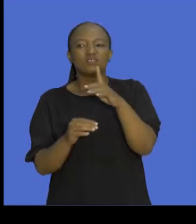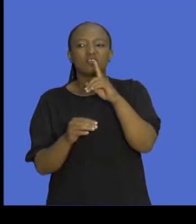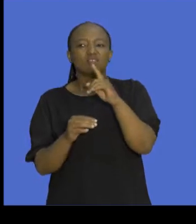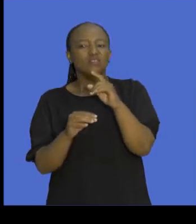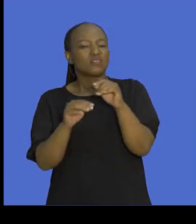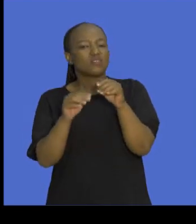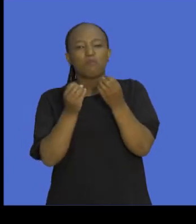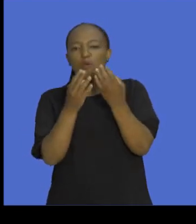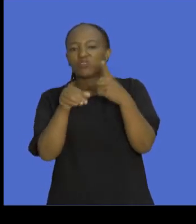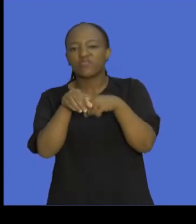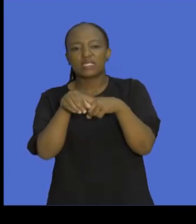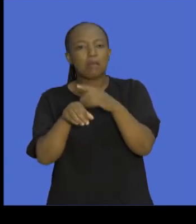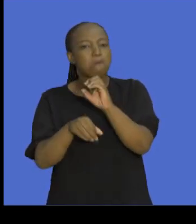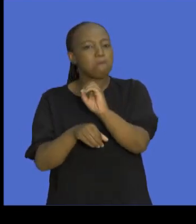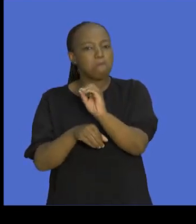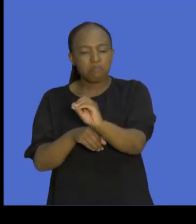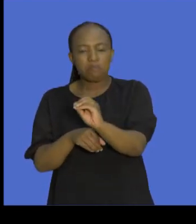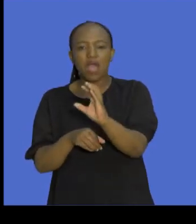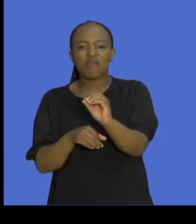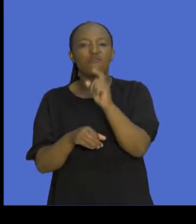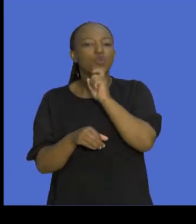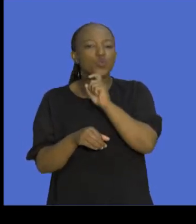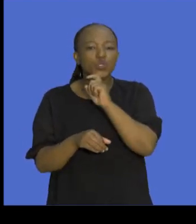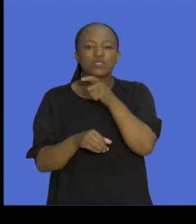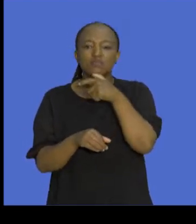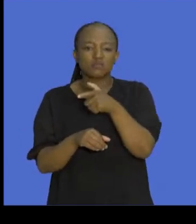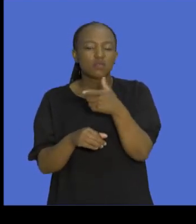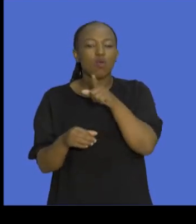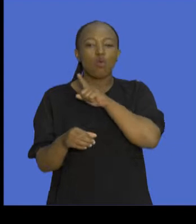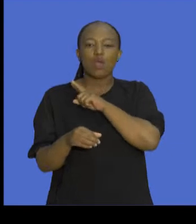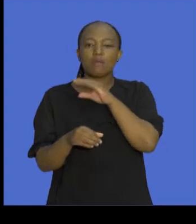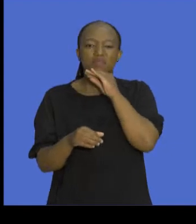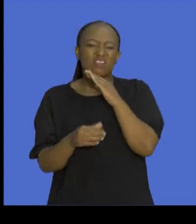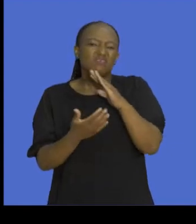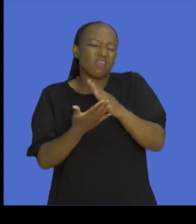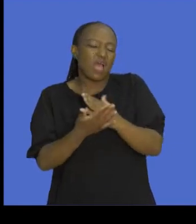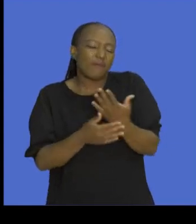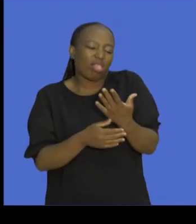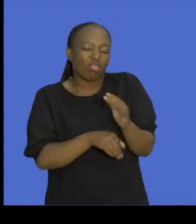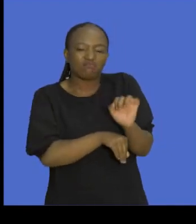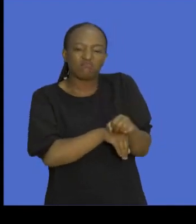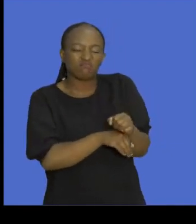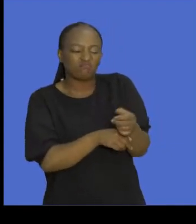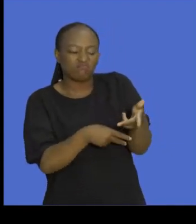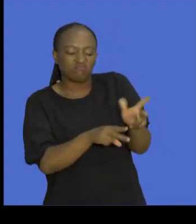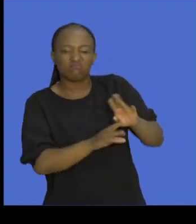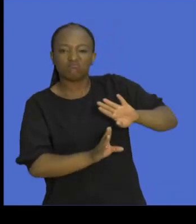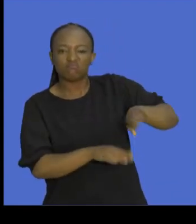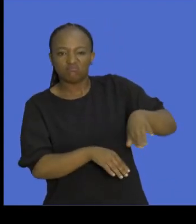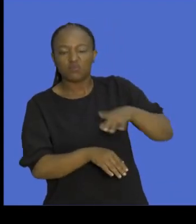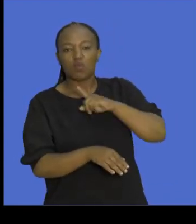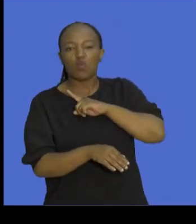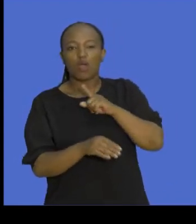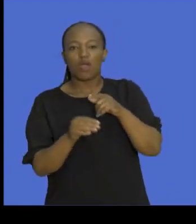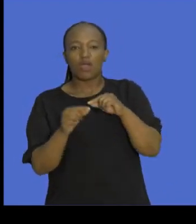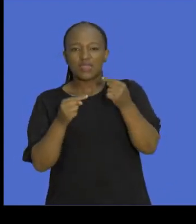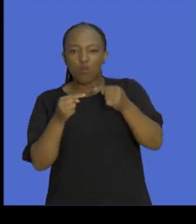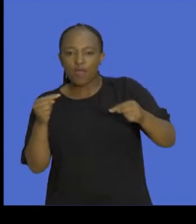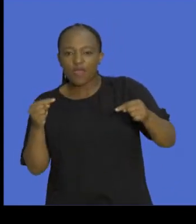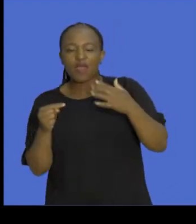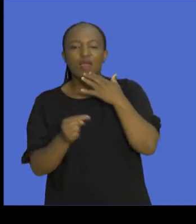in our discussion of circuits, because it tells us that, you know, we may ignore the leakage resistance that